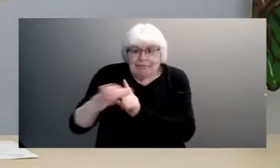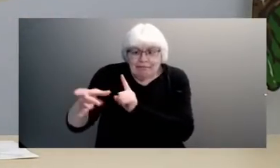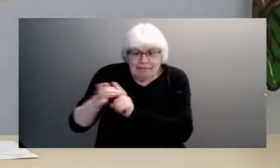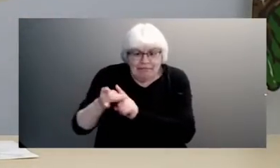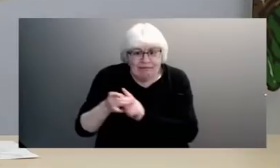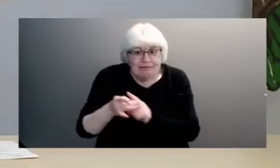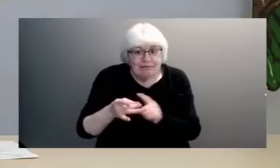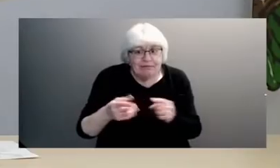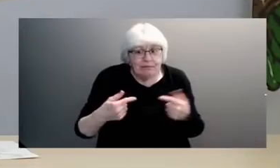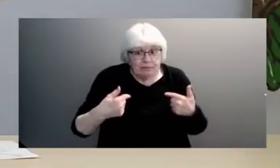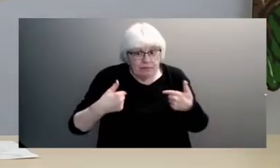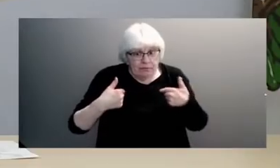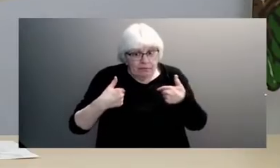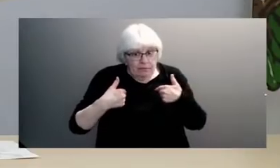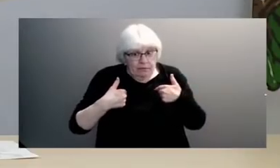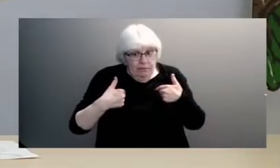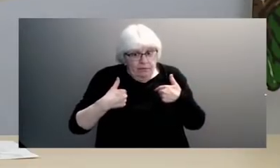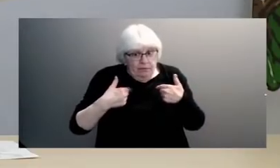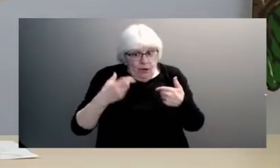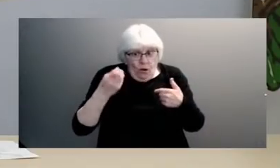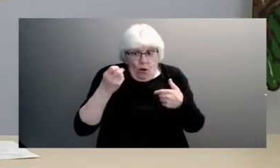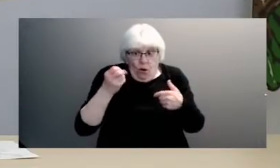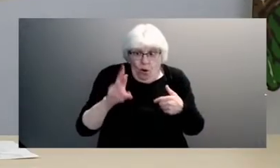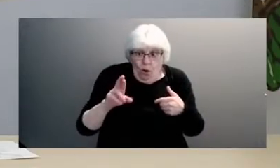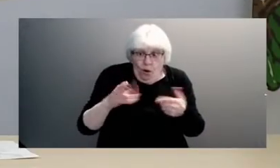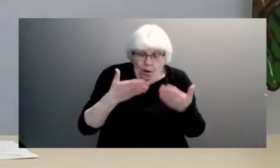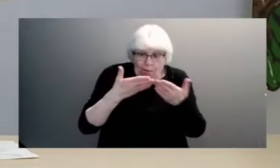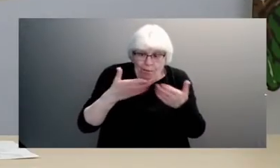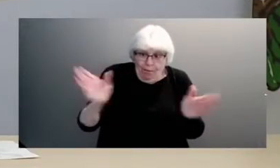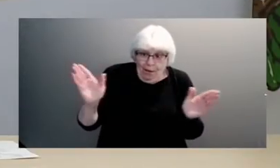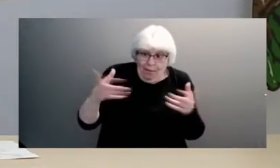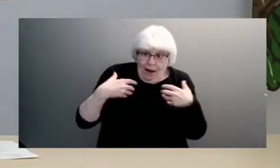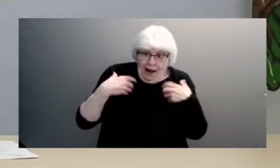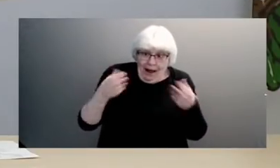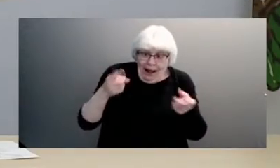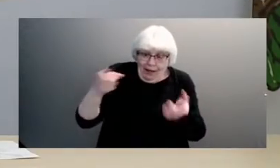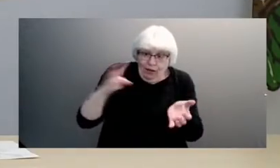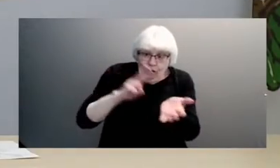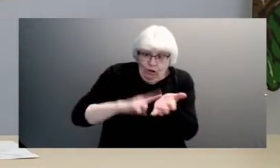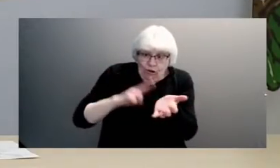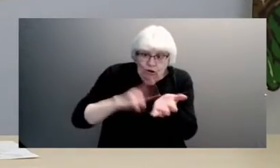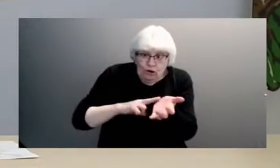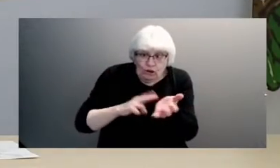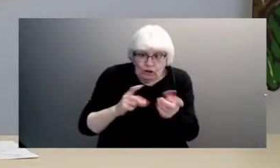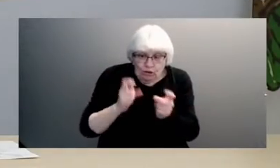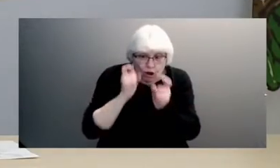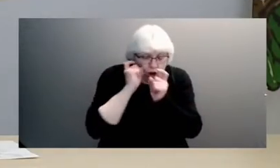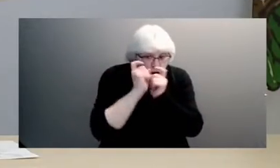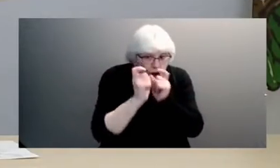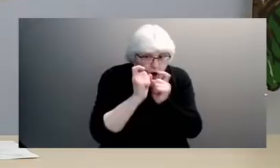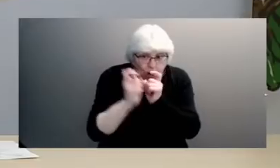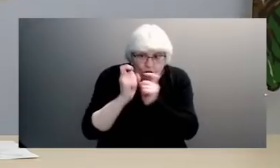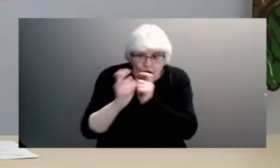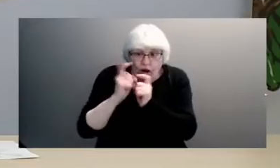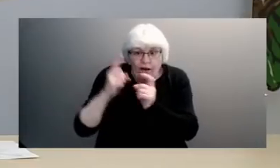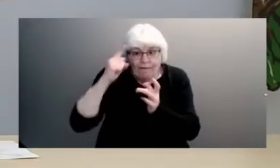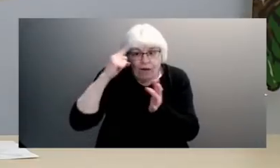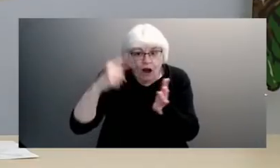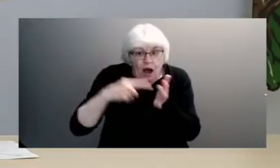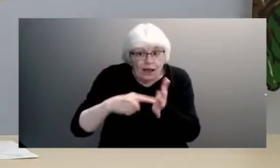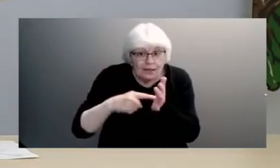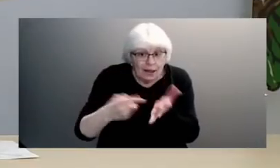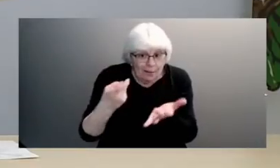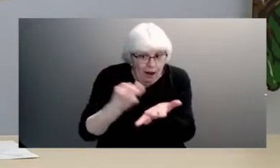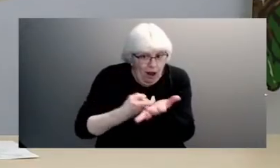every hockey player on a team, we may help with the coach's help, try to get